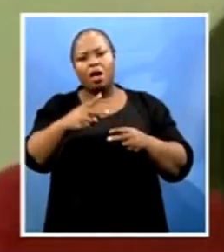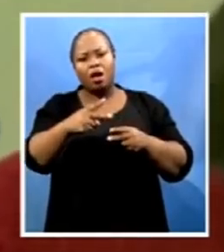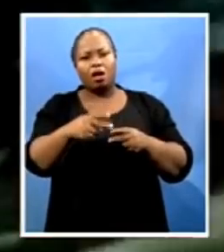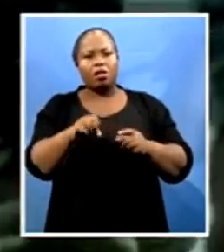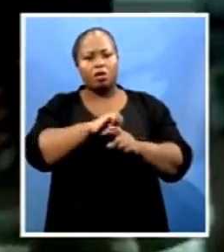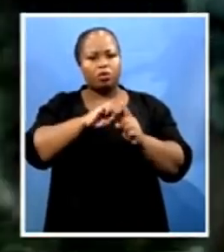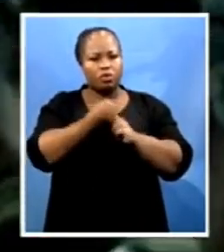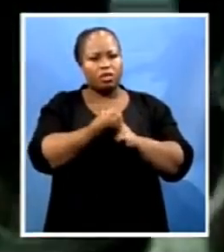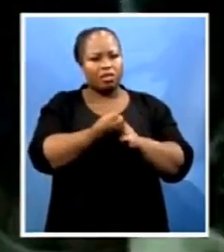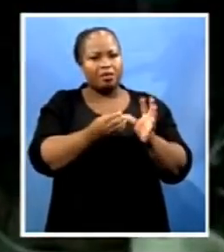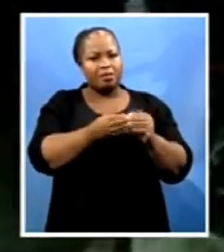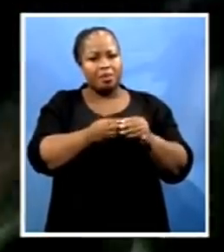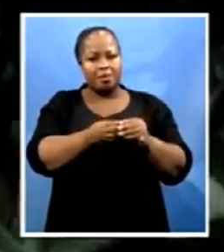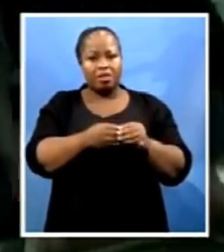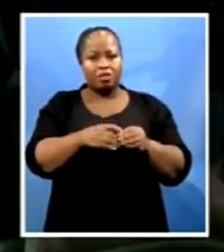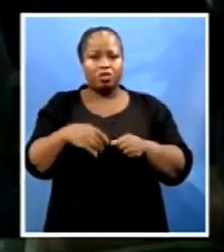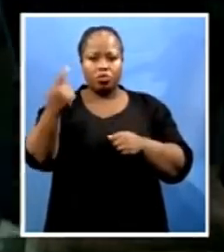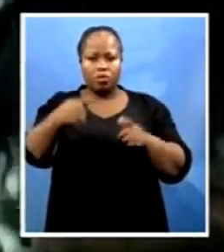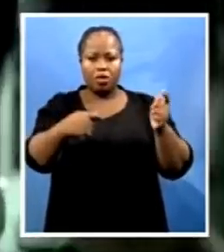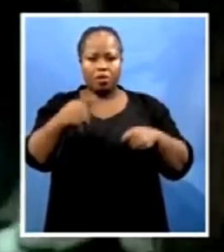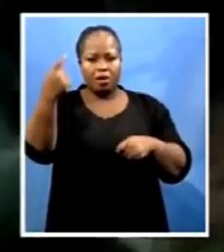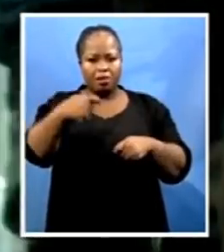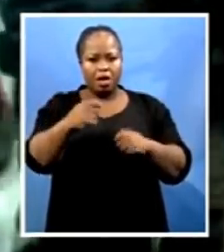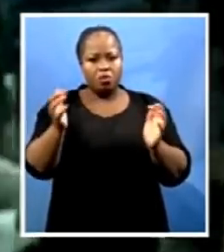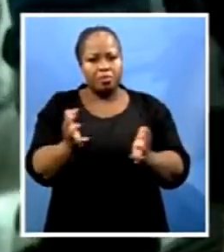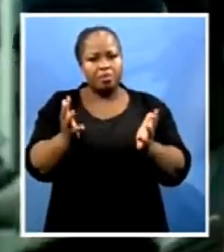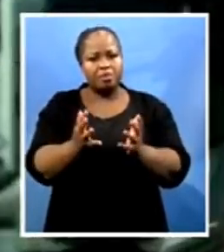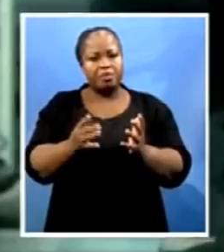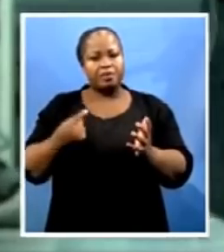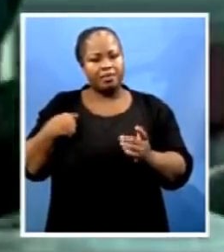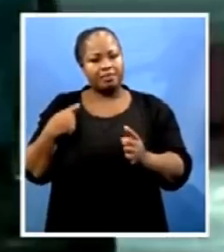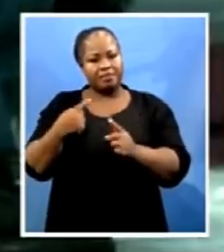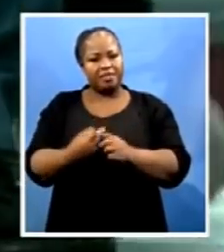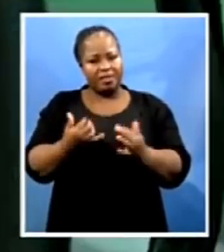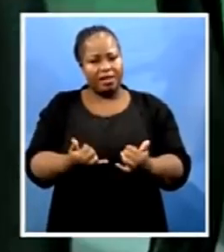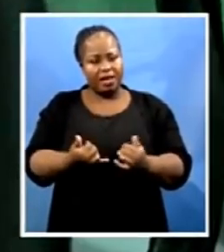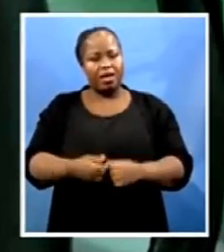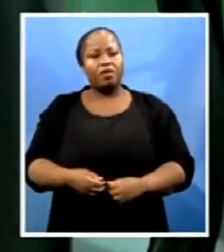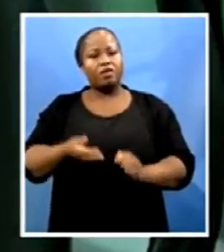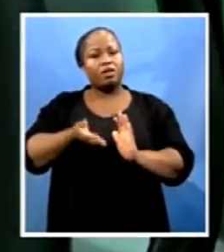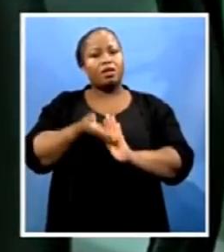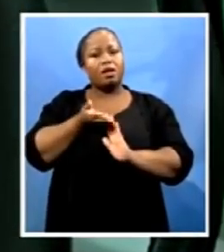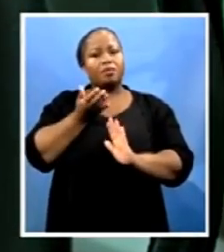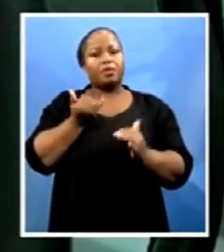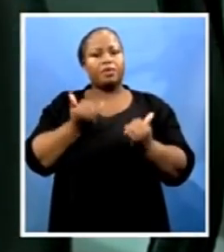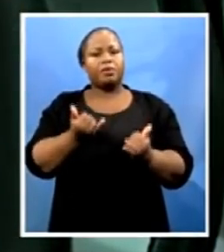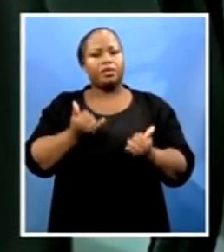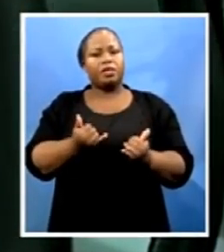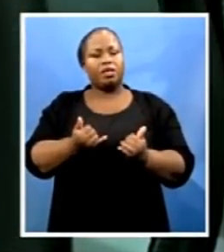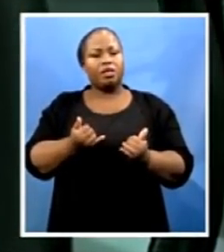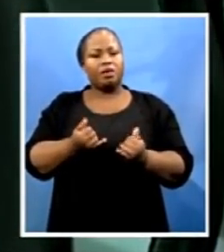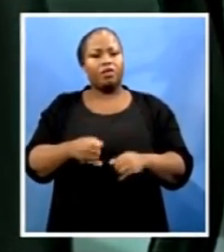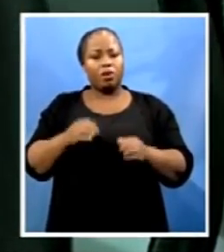time. If you reflect on the updates today and on the progress that the fund has made, it is hard